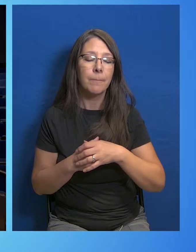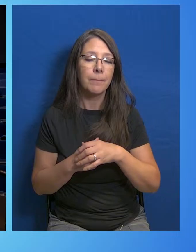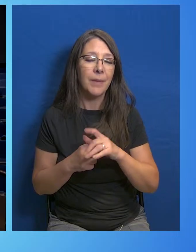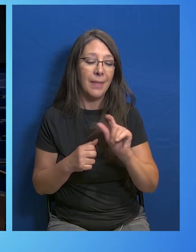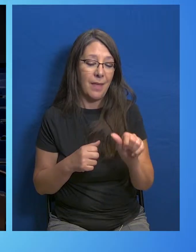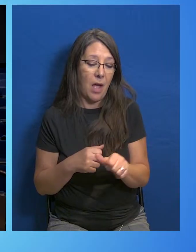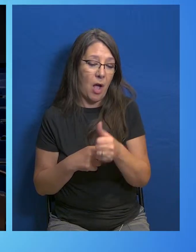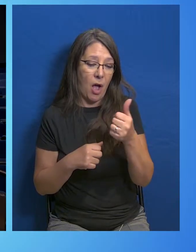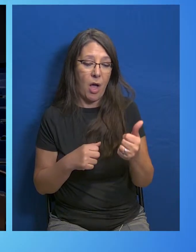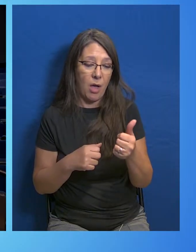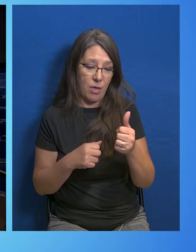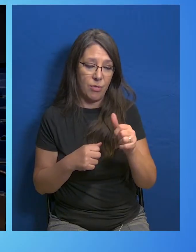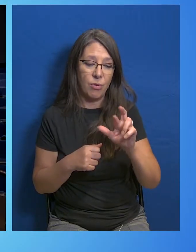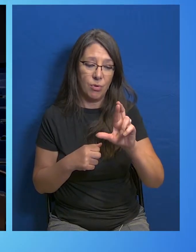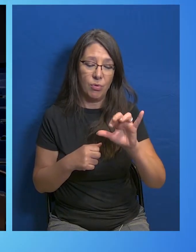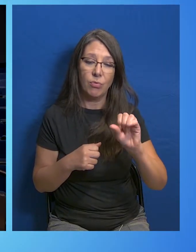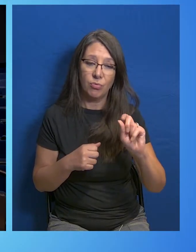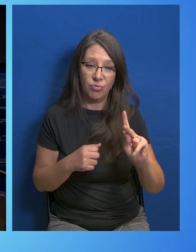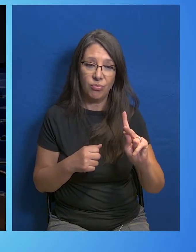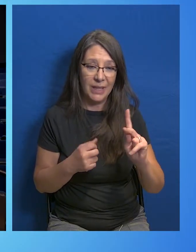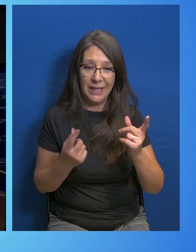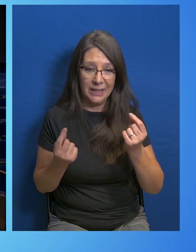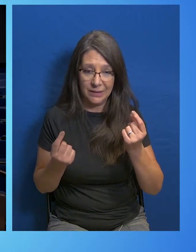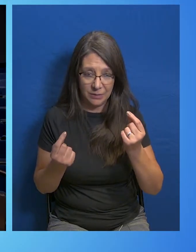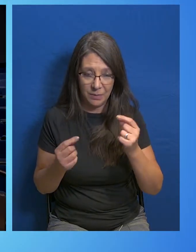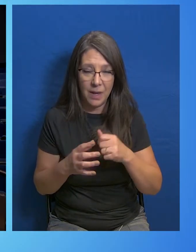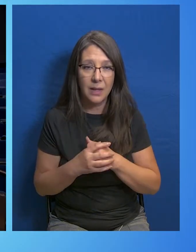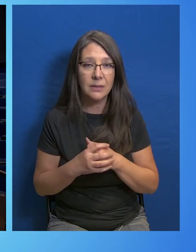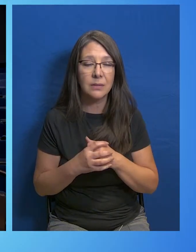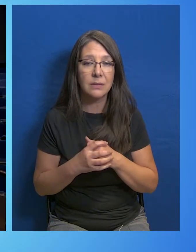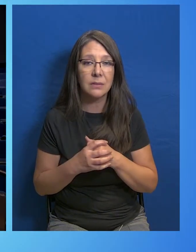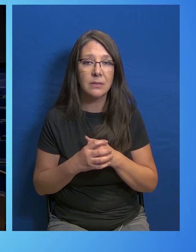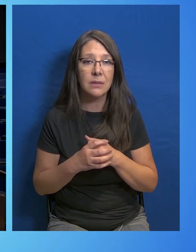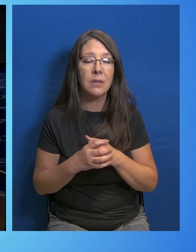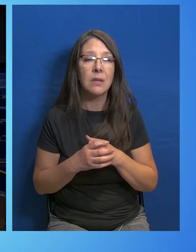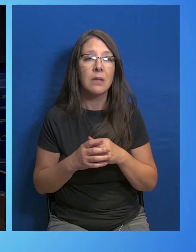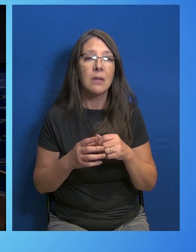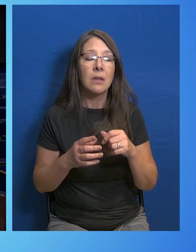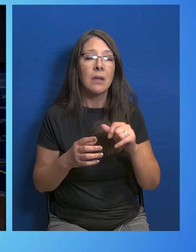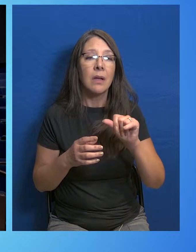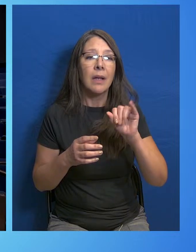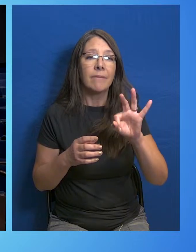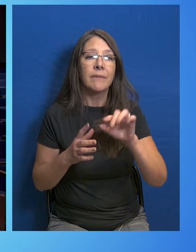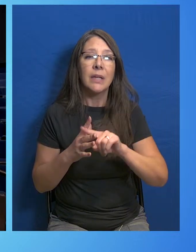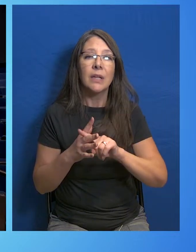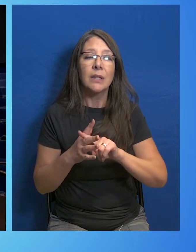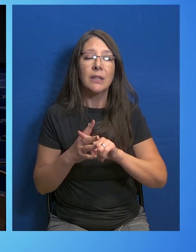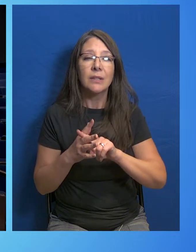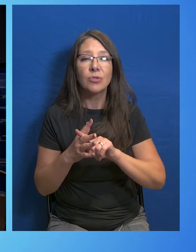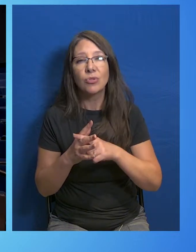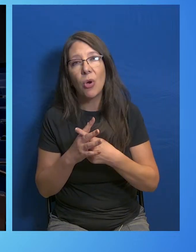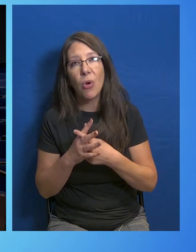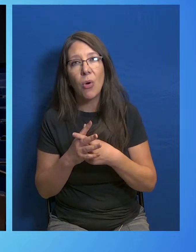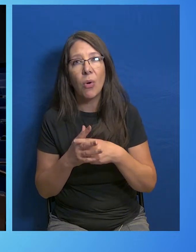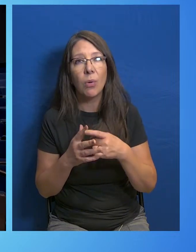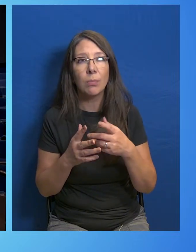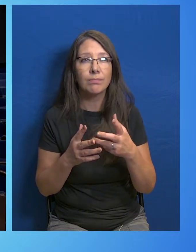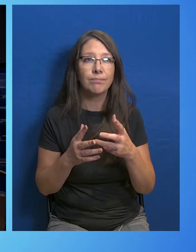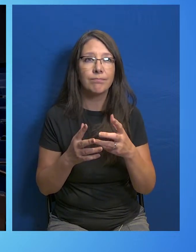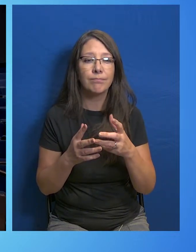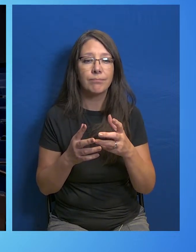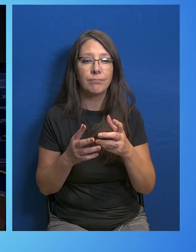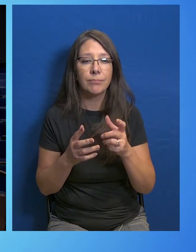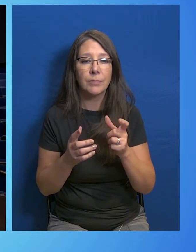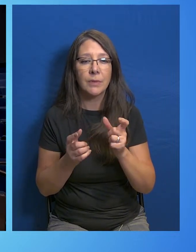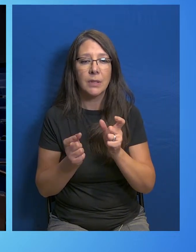The other risk is that when you start looking at changing other